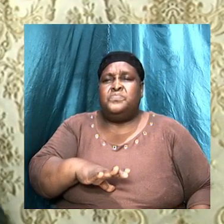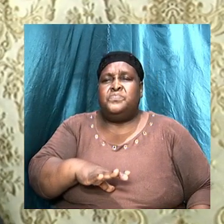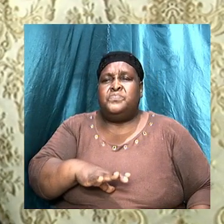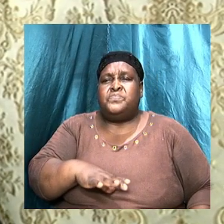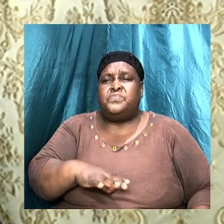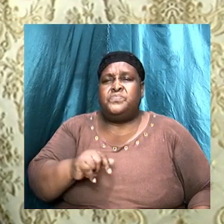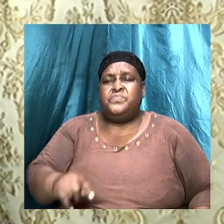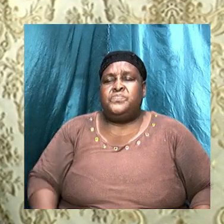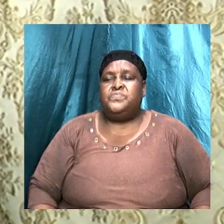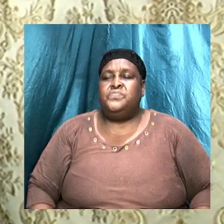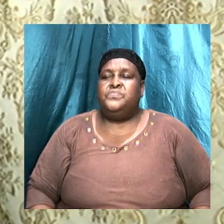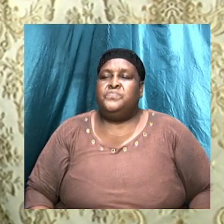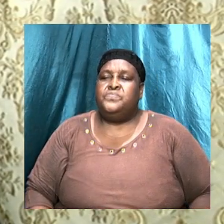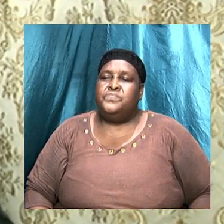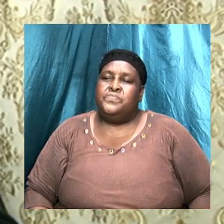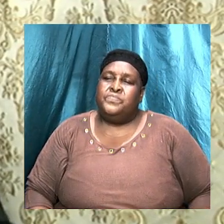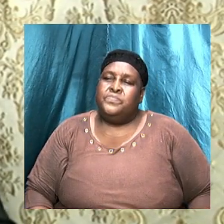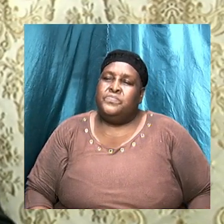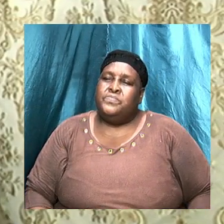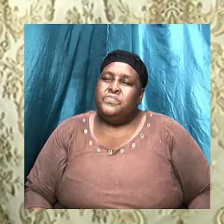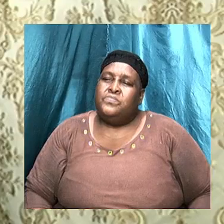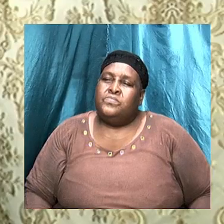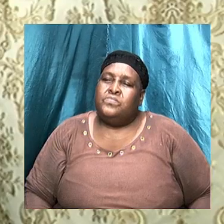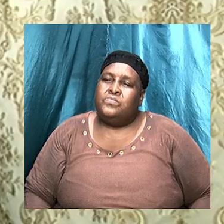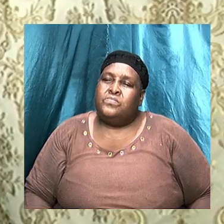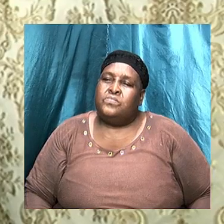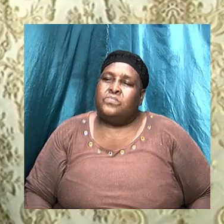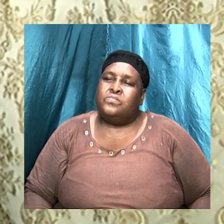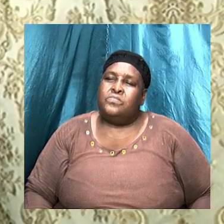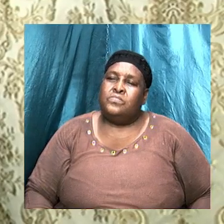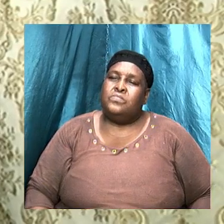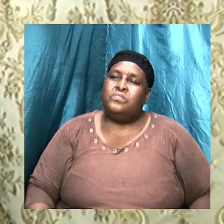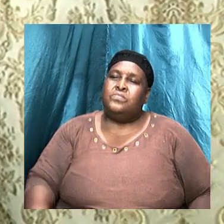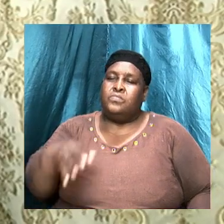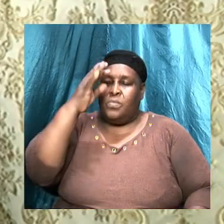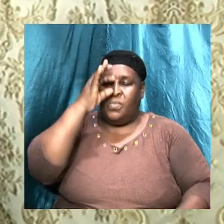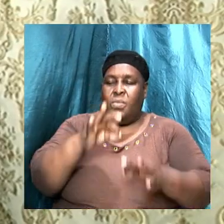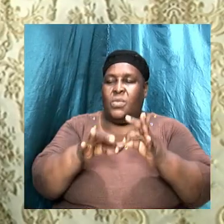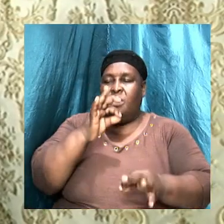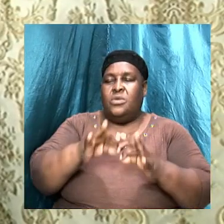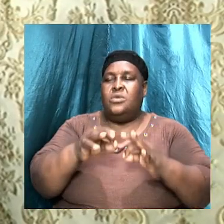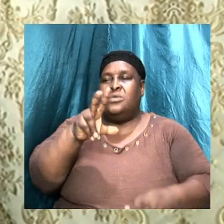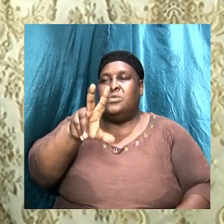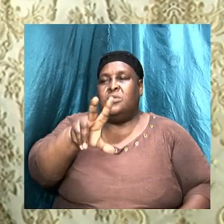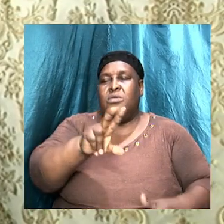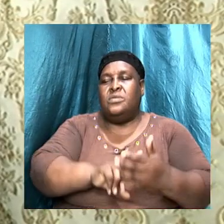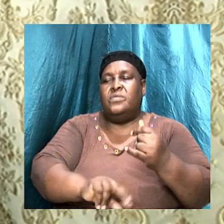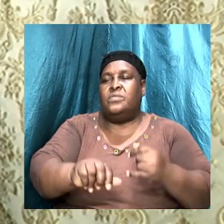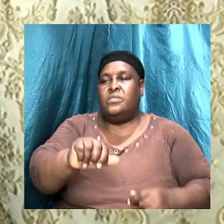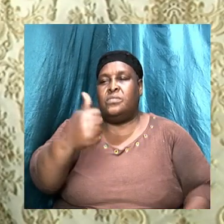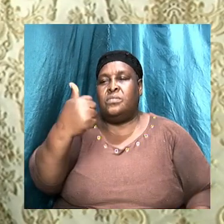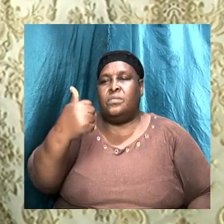scripture we are going to look at to solidify this is Judges 3, verse 10.